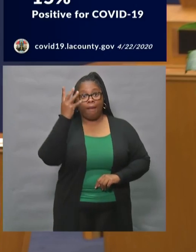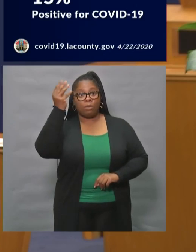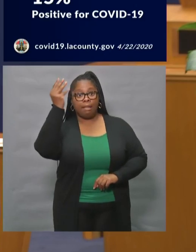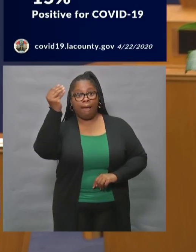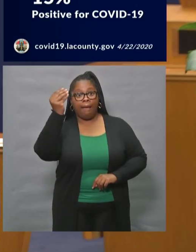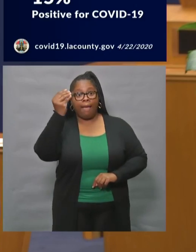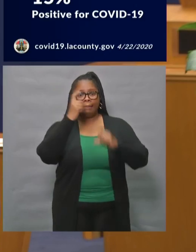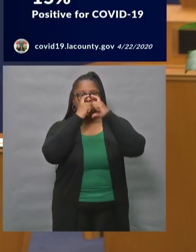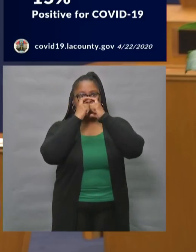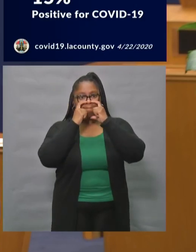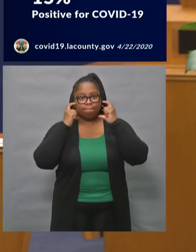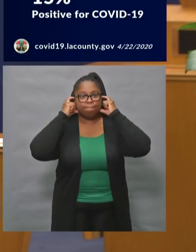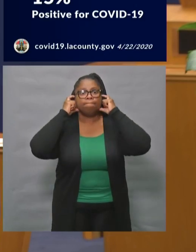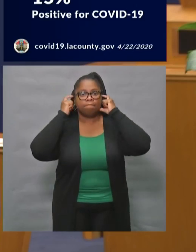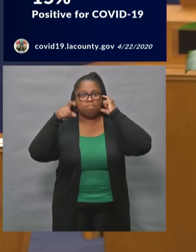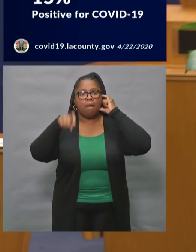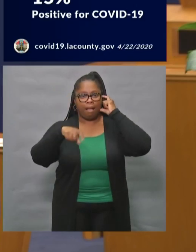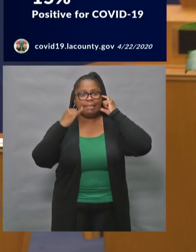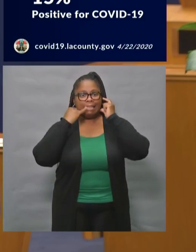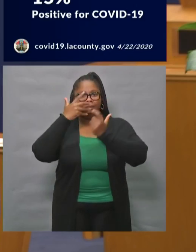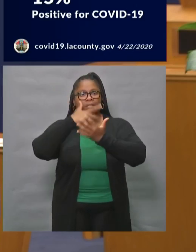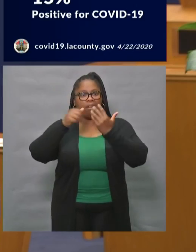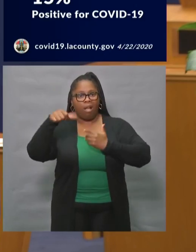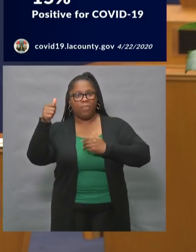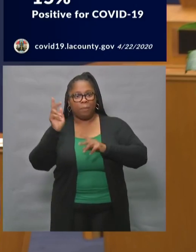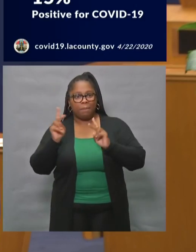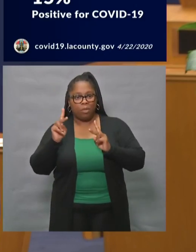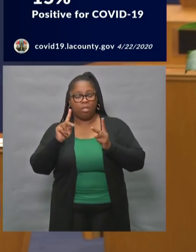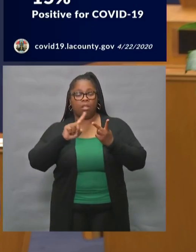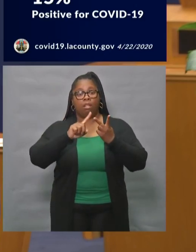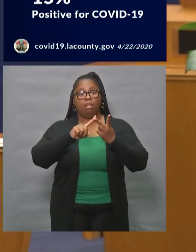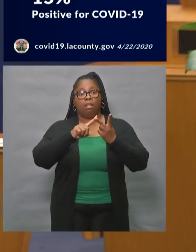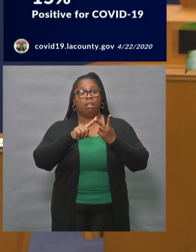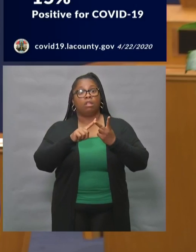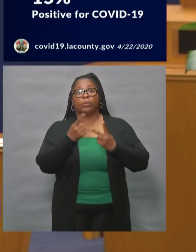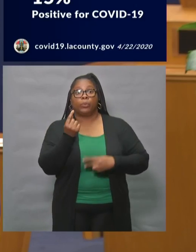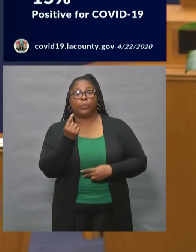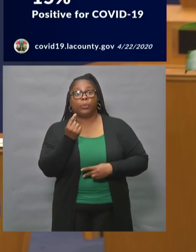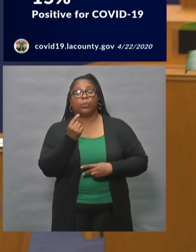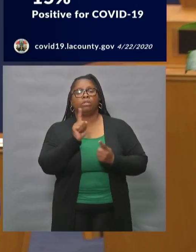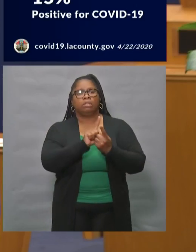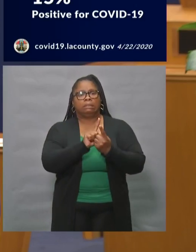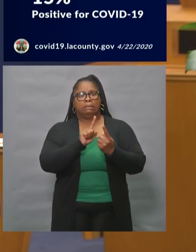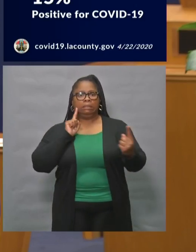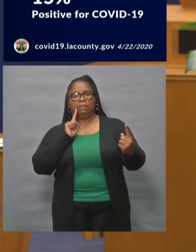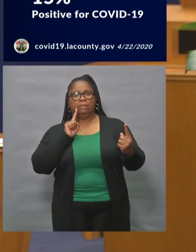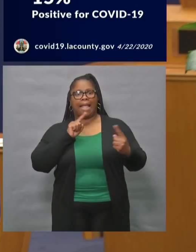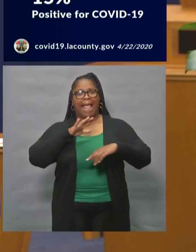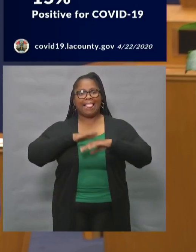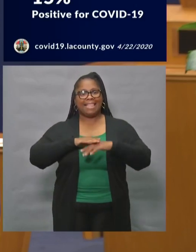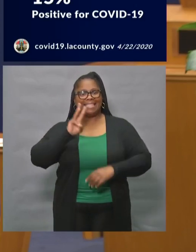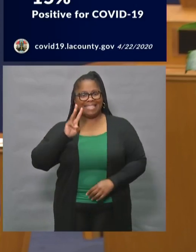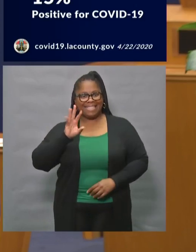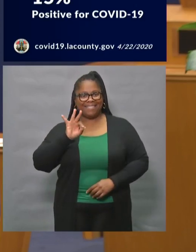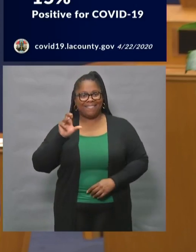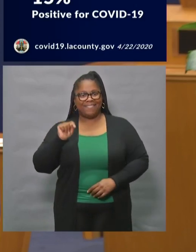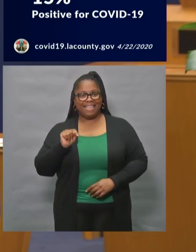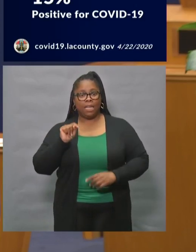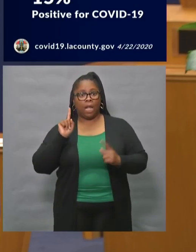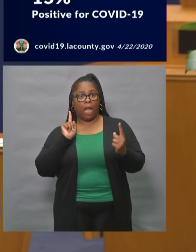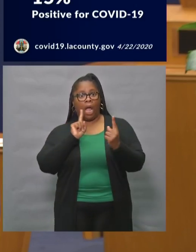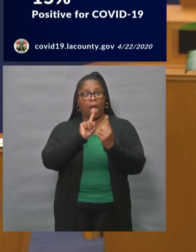covering if you're near other people, and B, keep your distance. So you do need to maintain that 6-foot barrier between you